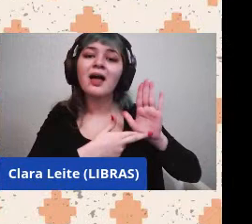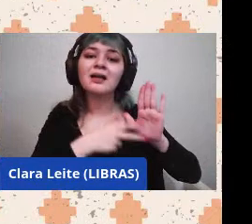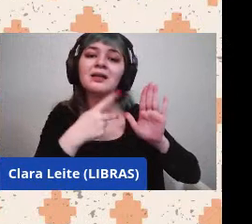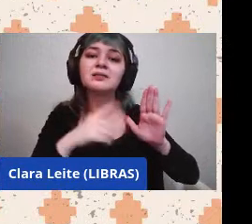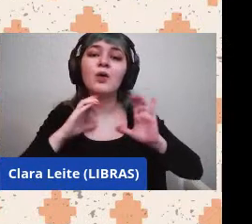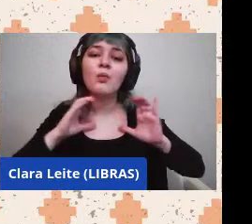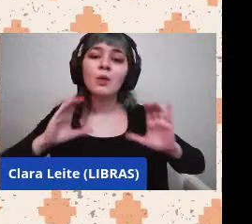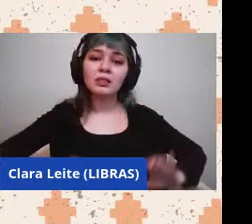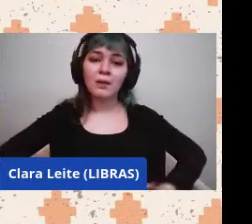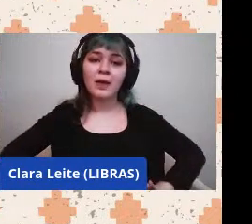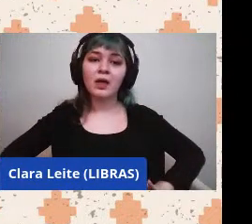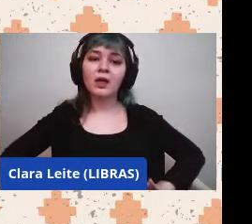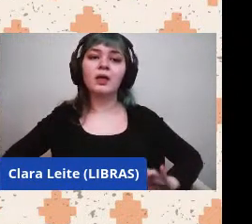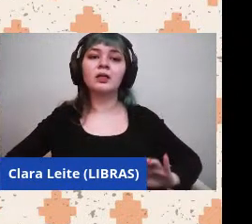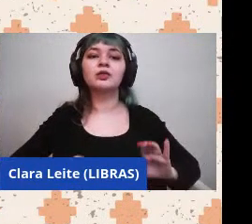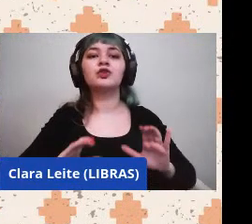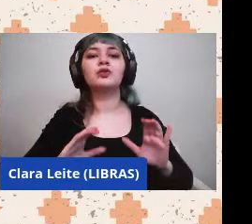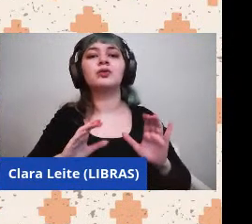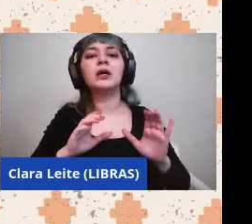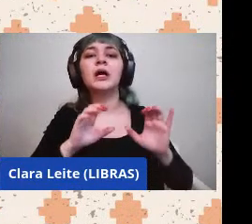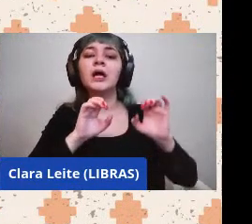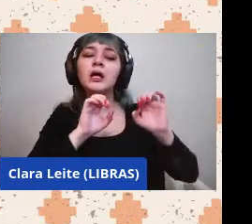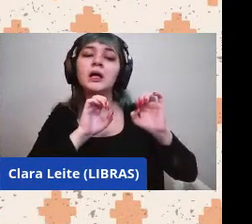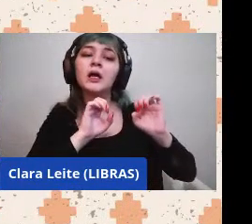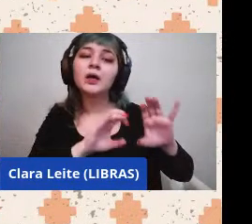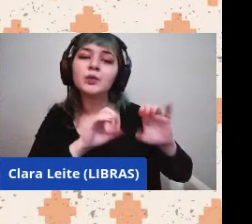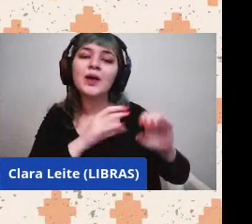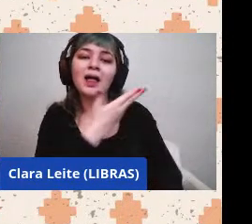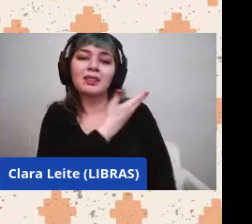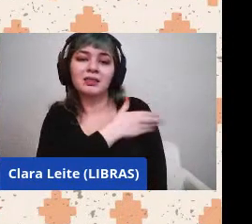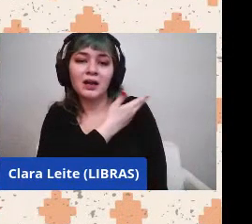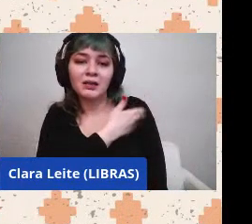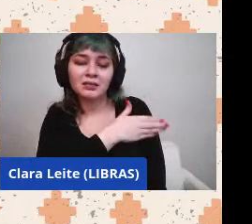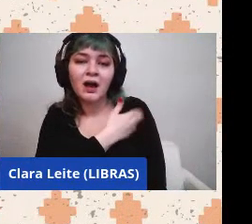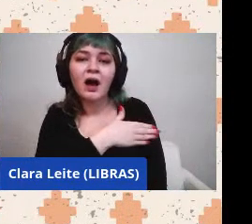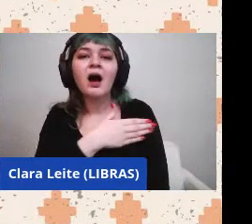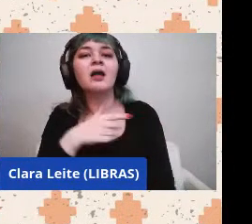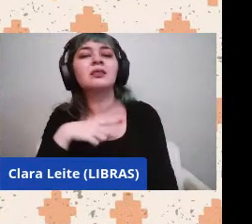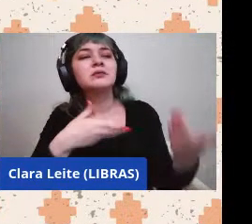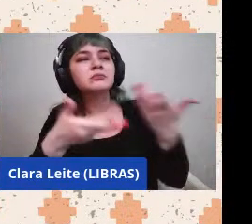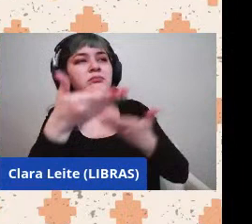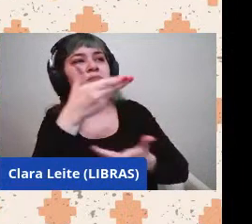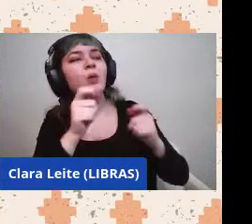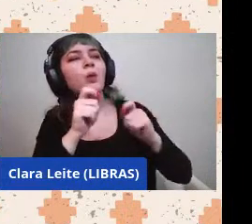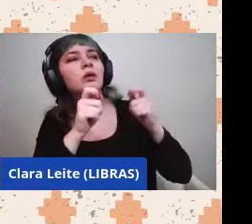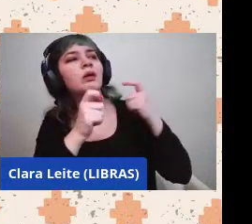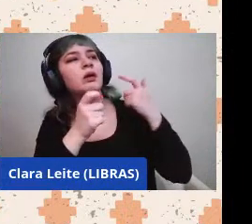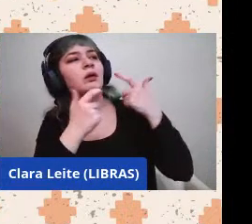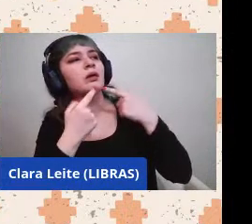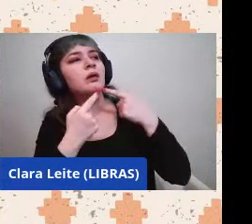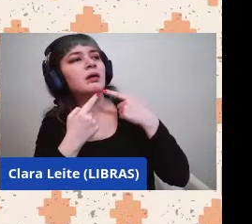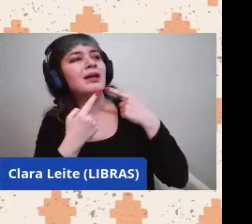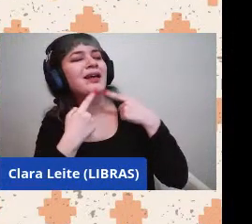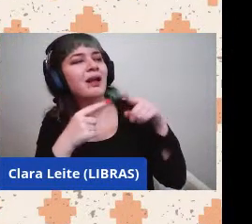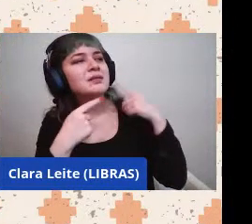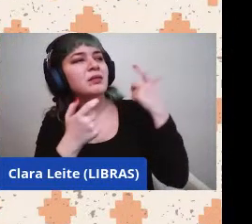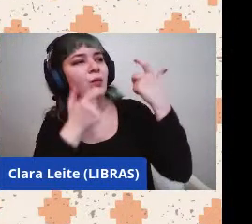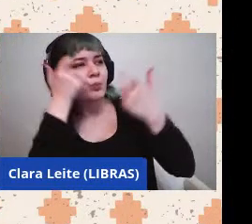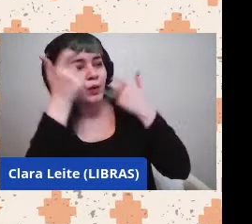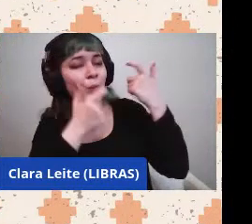respect to responsible conduct, educate, train, hear complaints and concerns, and have